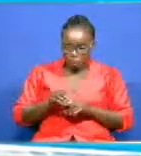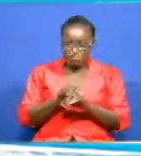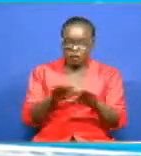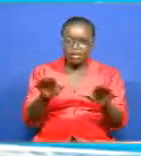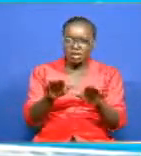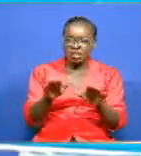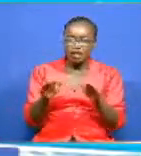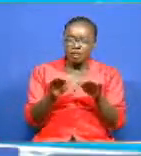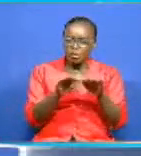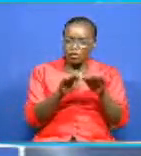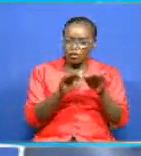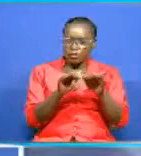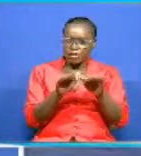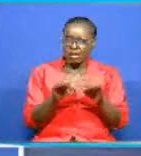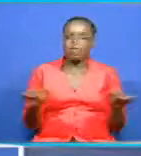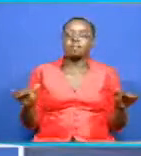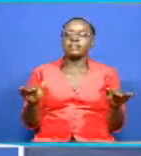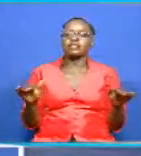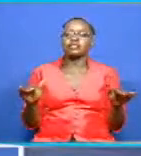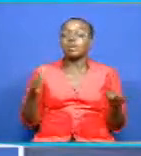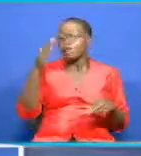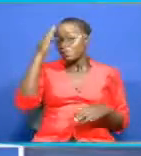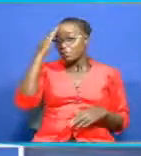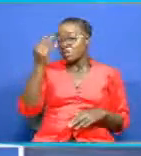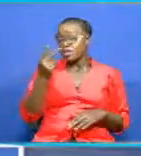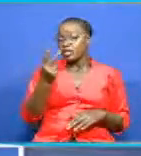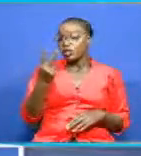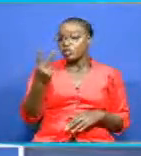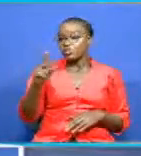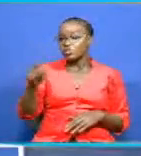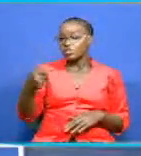a plateau. On Monday, out of the